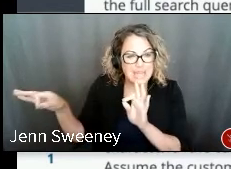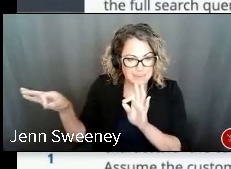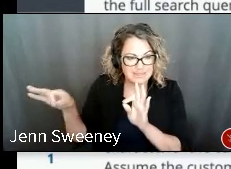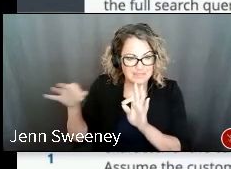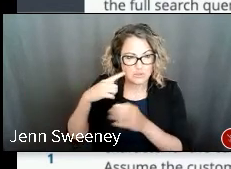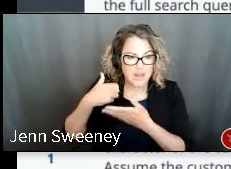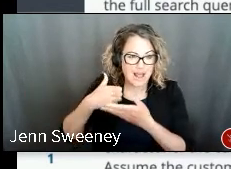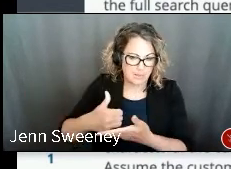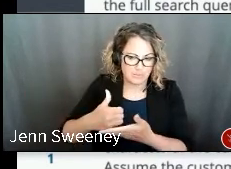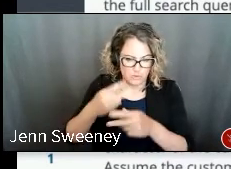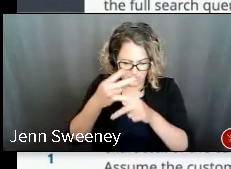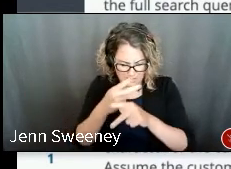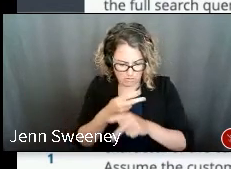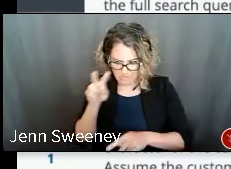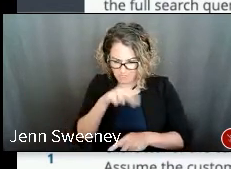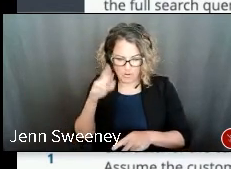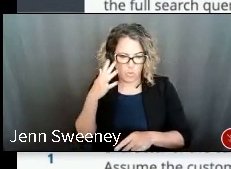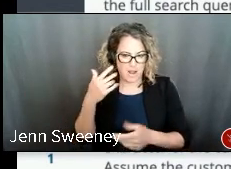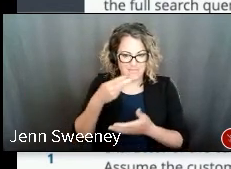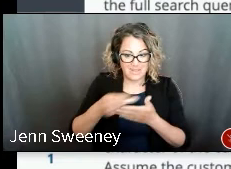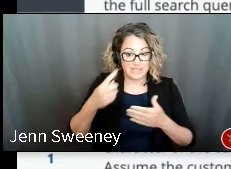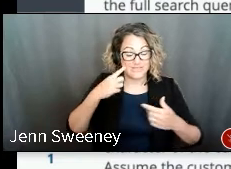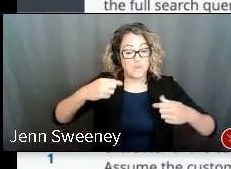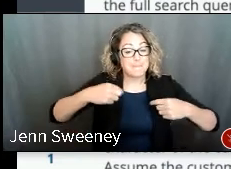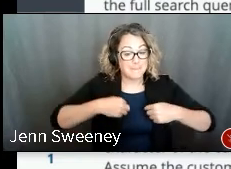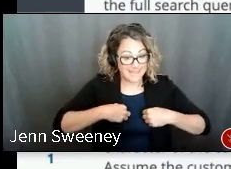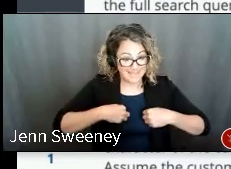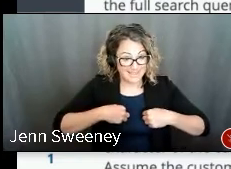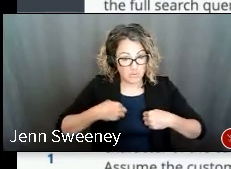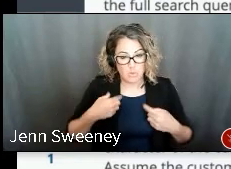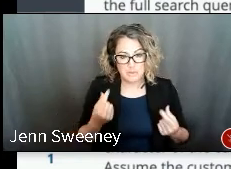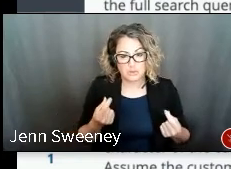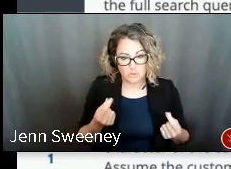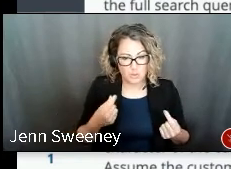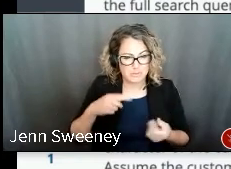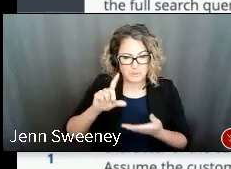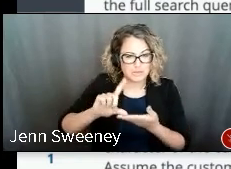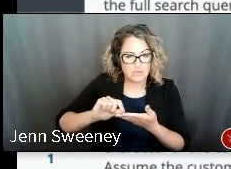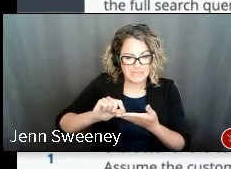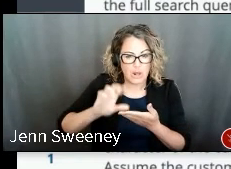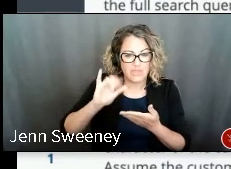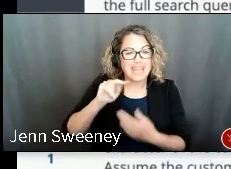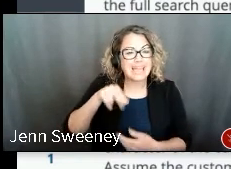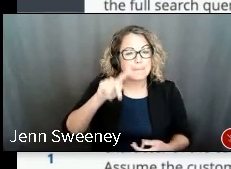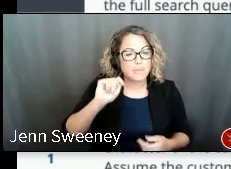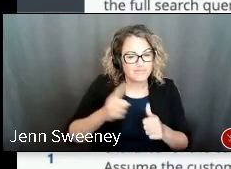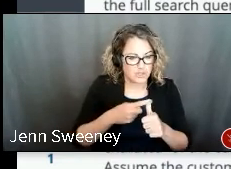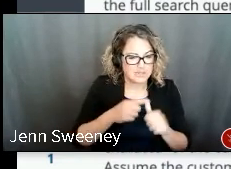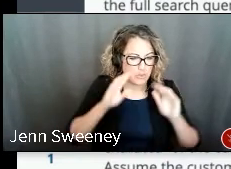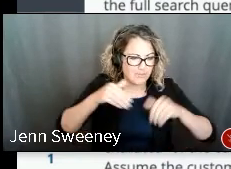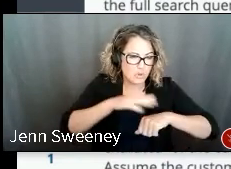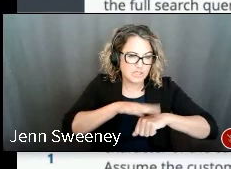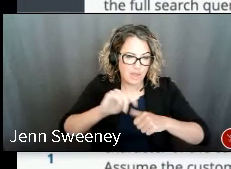it failed. So for me, what I'll do is just print out the inputs first.